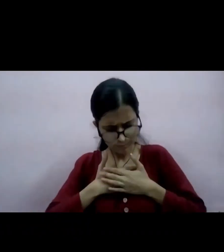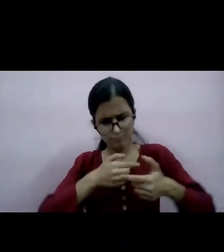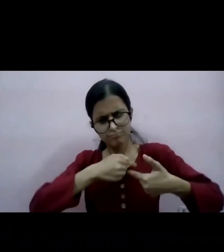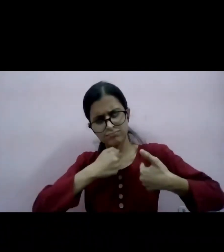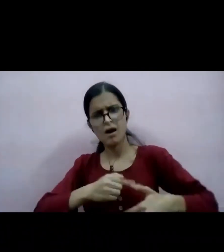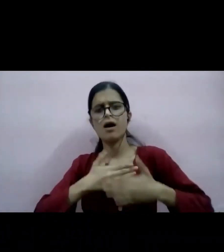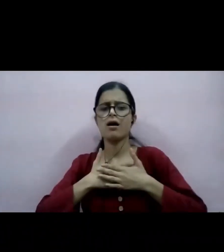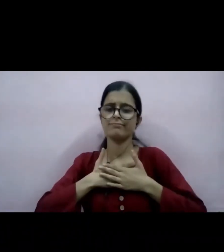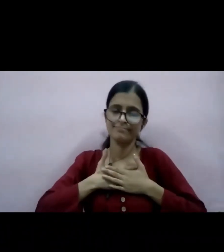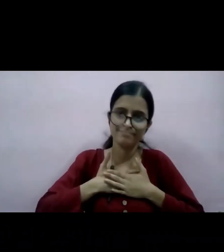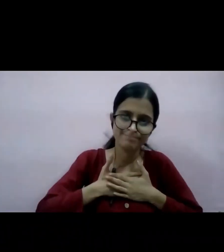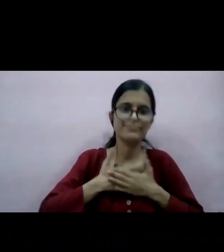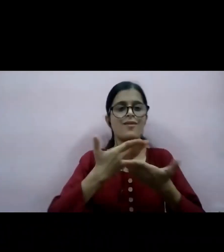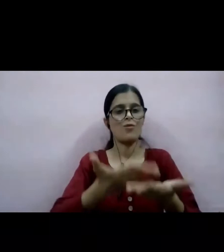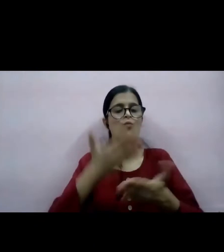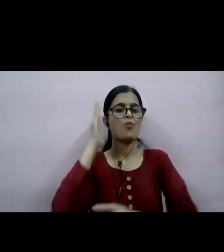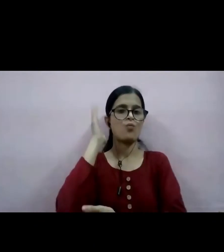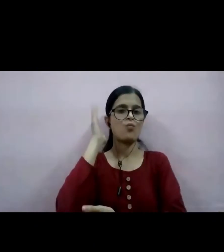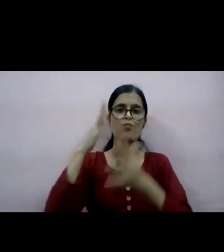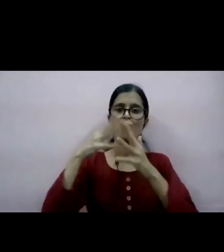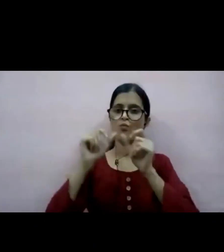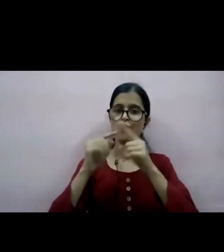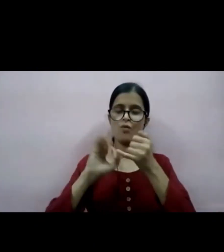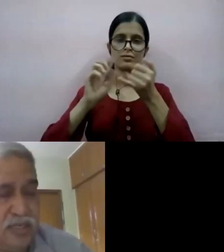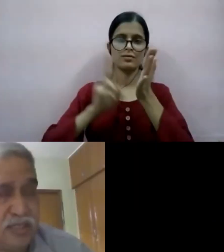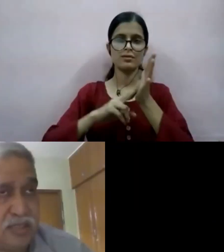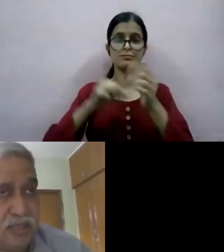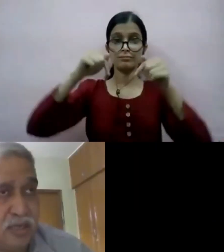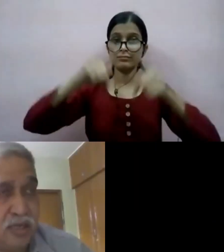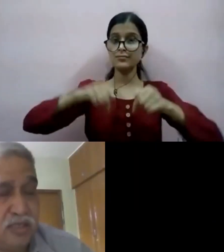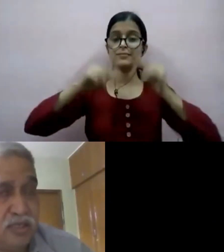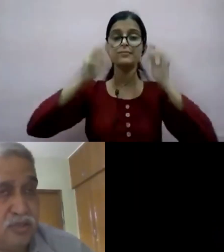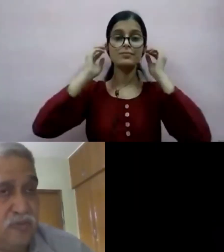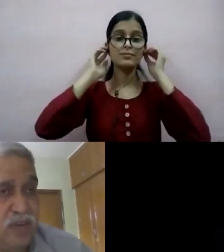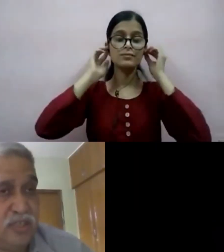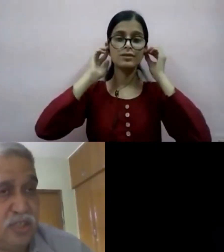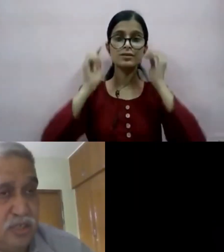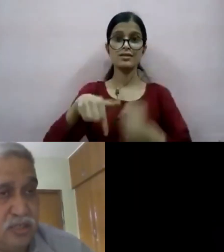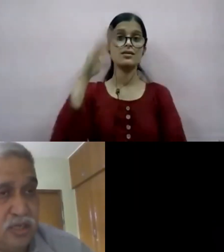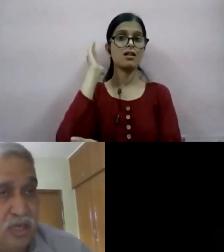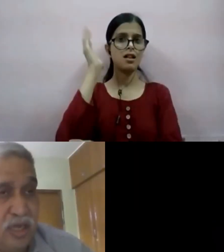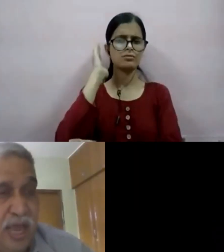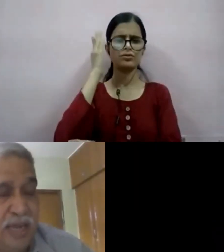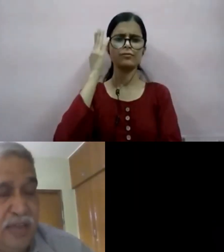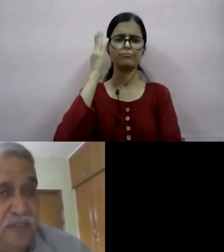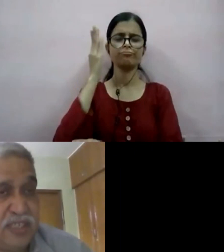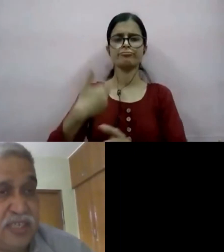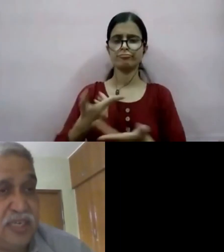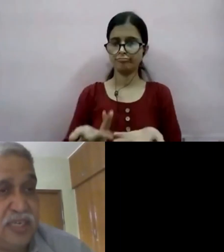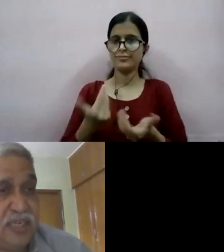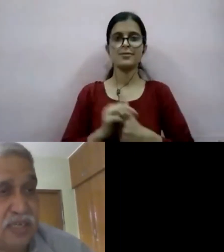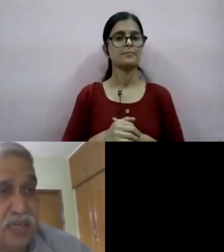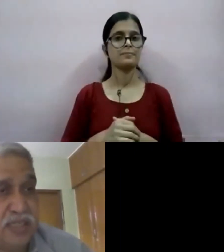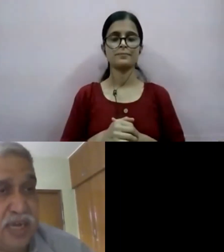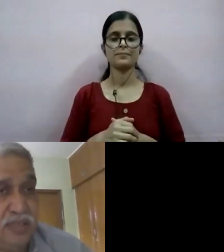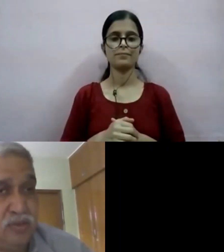gratitude to Professor Watson for inaugurating this series of lectures. And if this